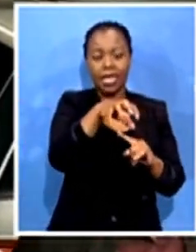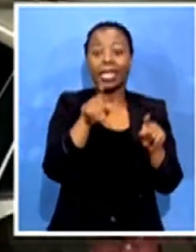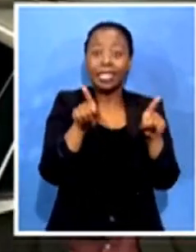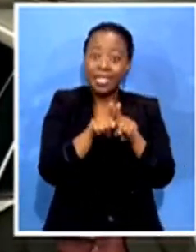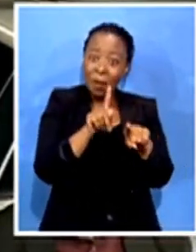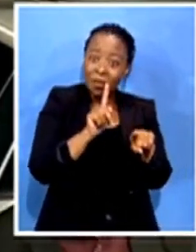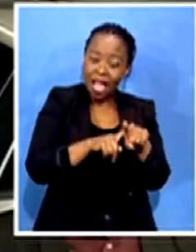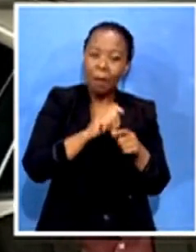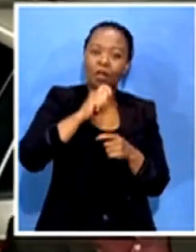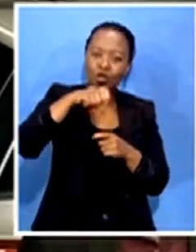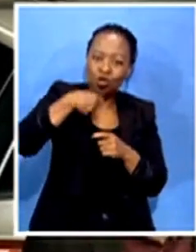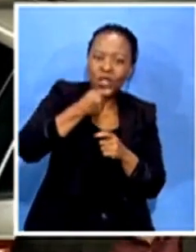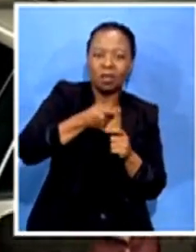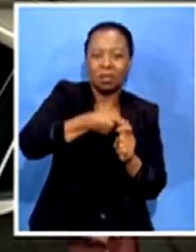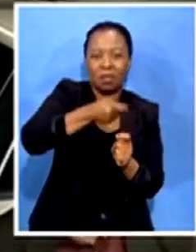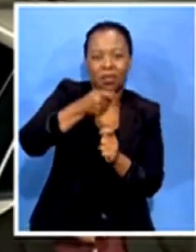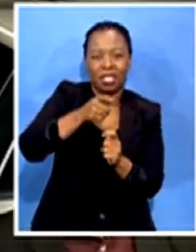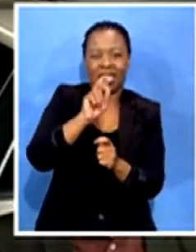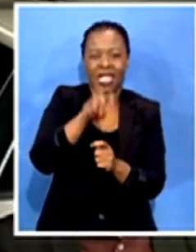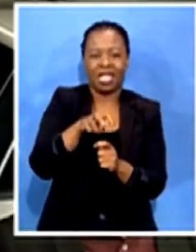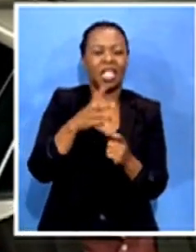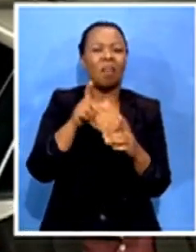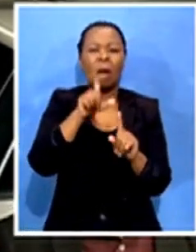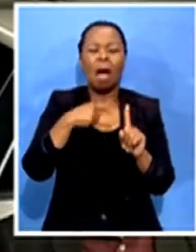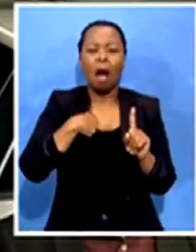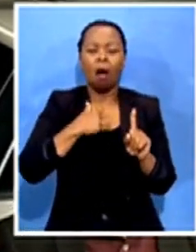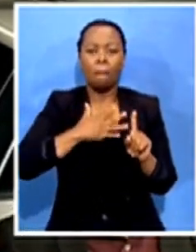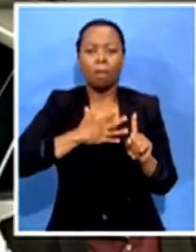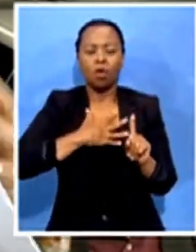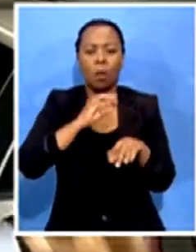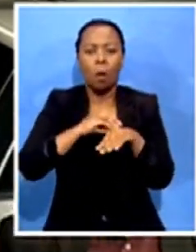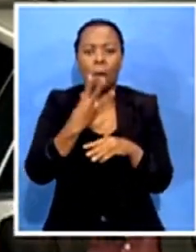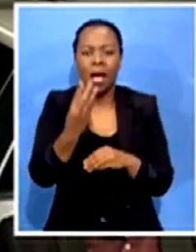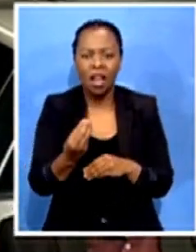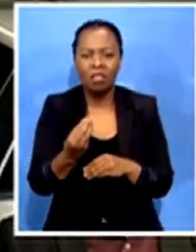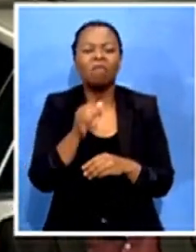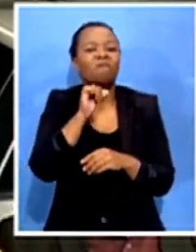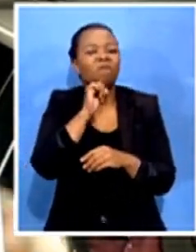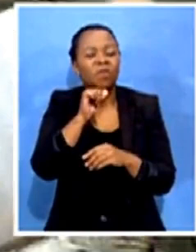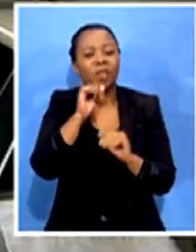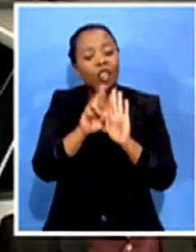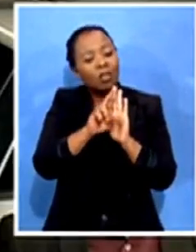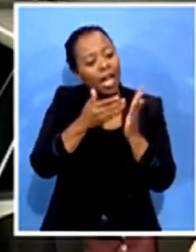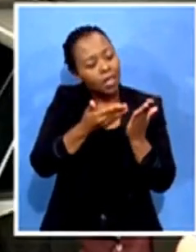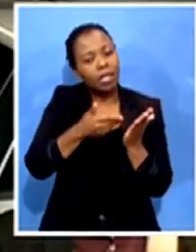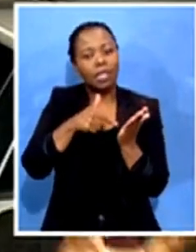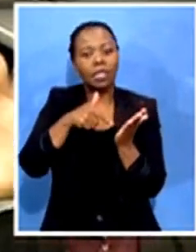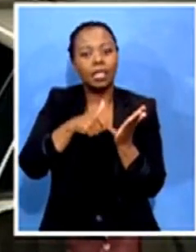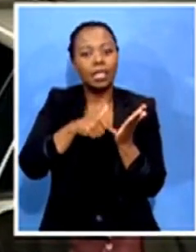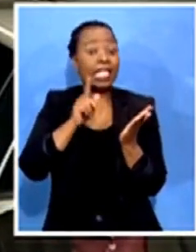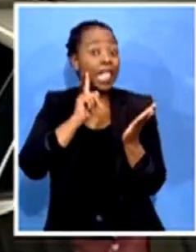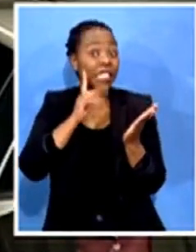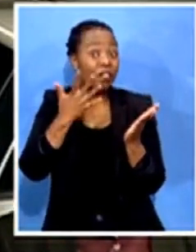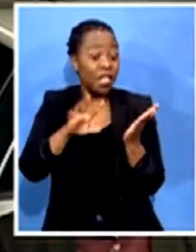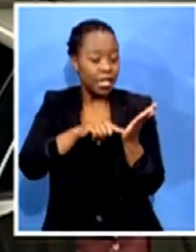say they have a breathing problem, even if the results, they've just been tested and the results are being awaited,